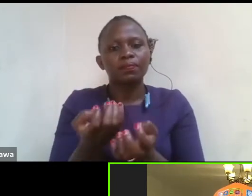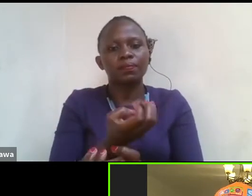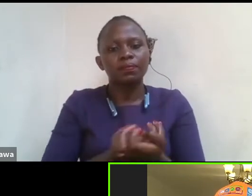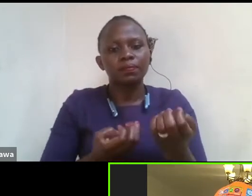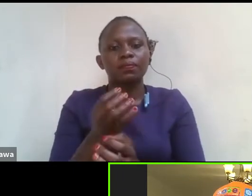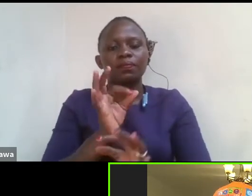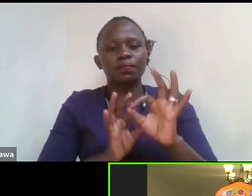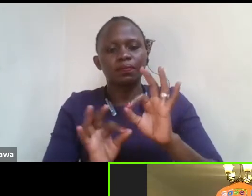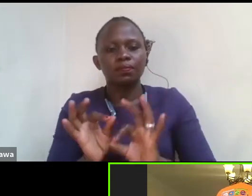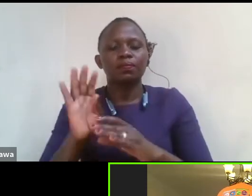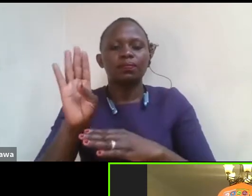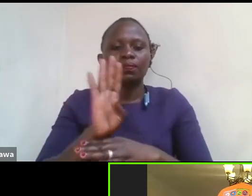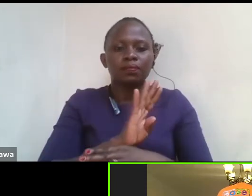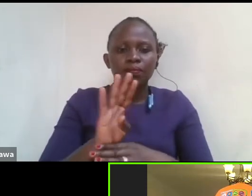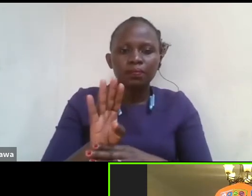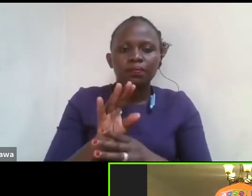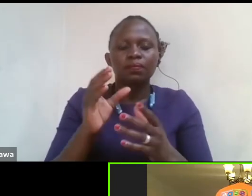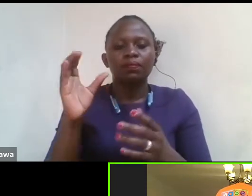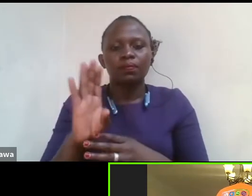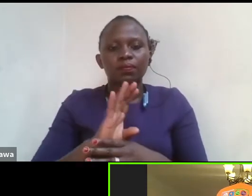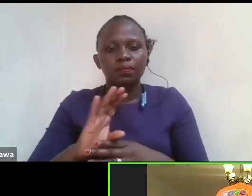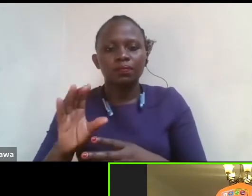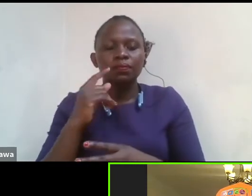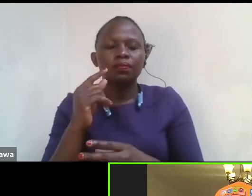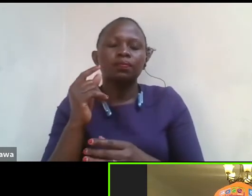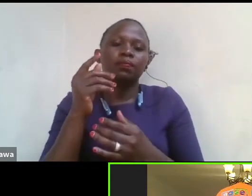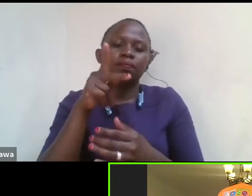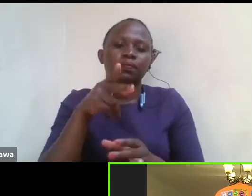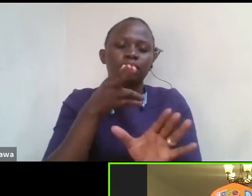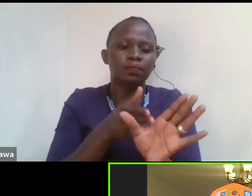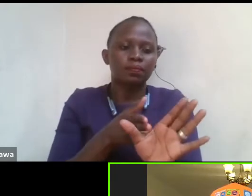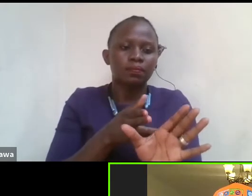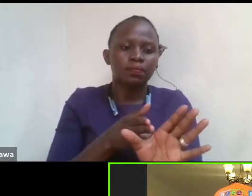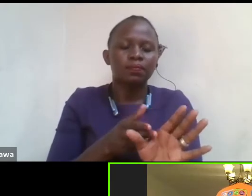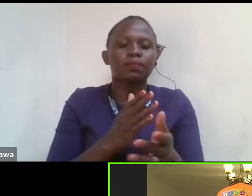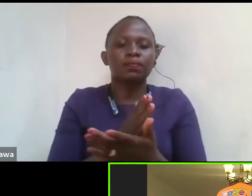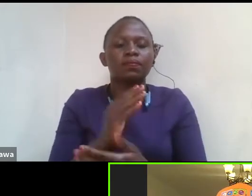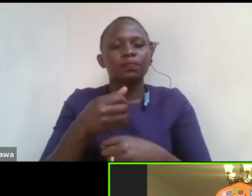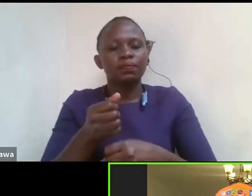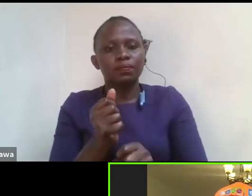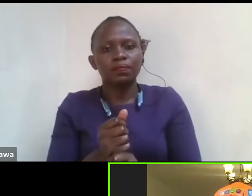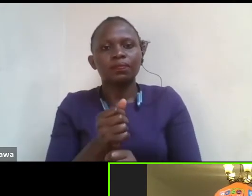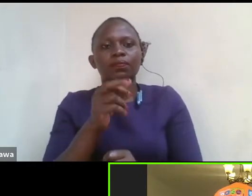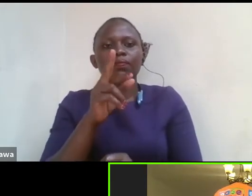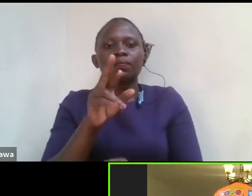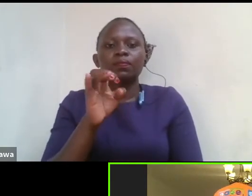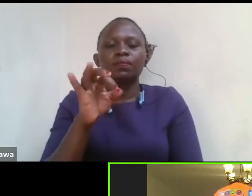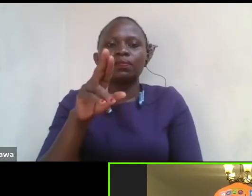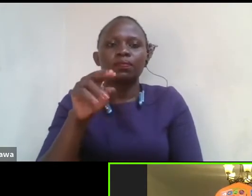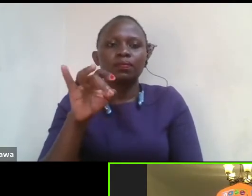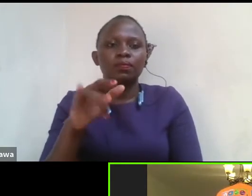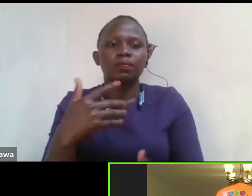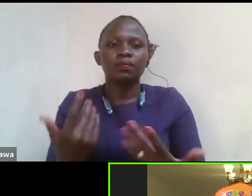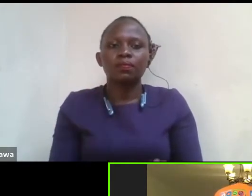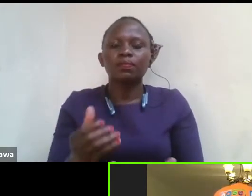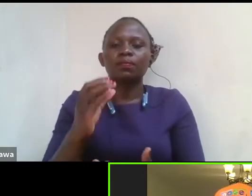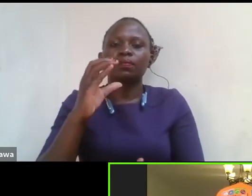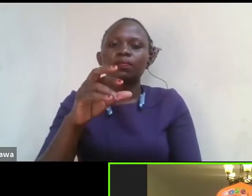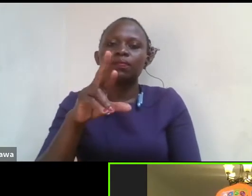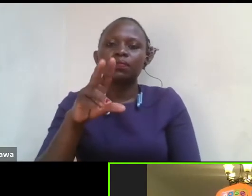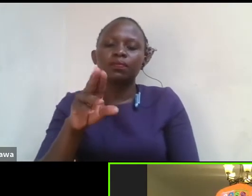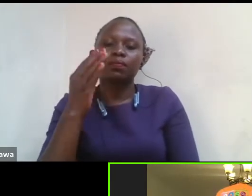analysis, commercial negotiations across the petroleum value chain, from upstream production, refining, crude oil pipelines, oil